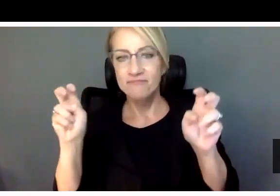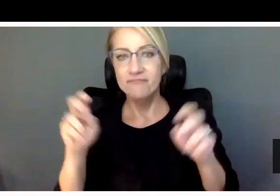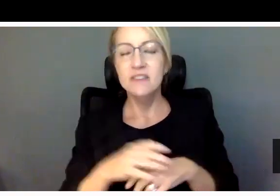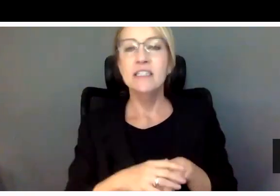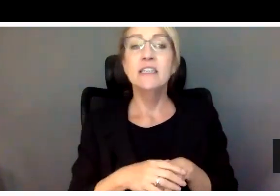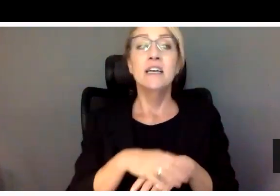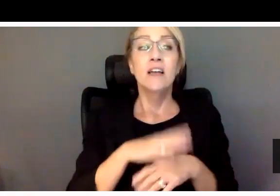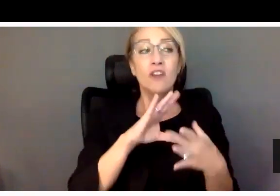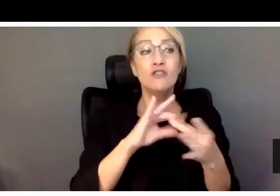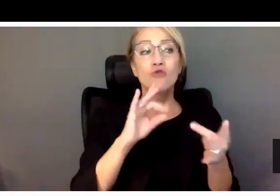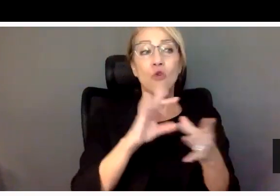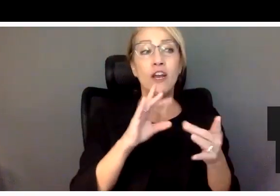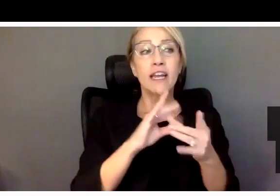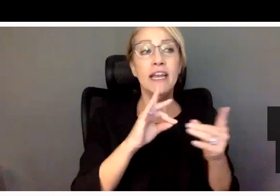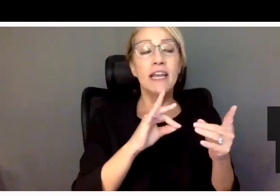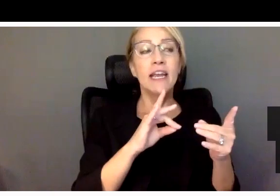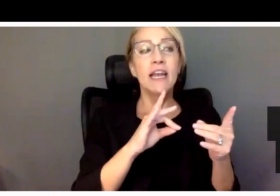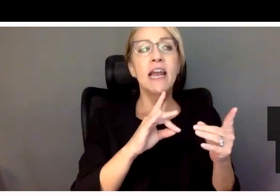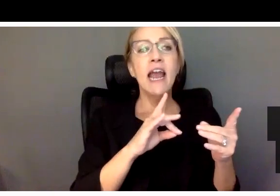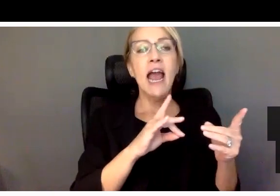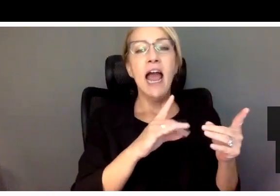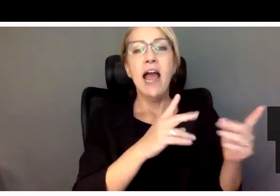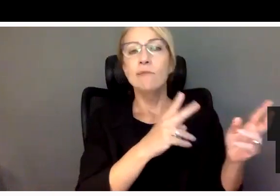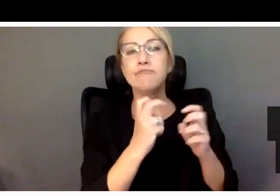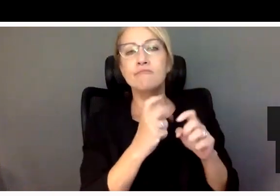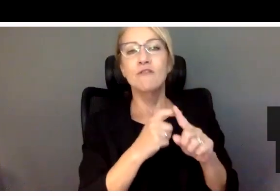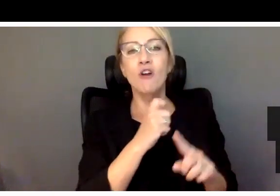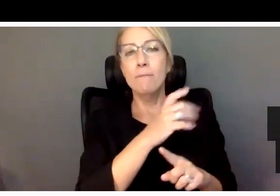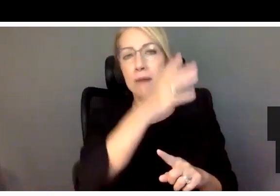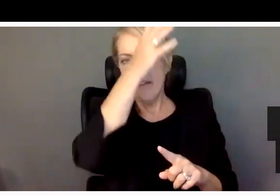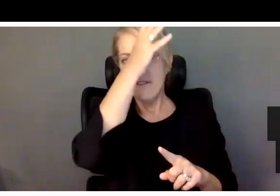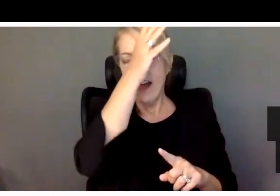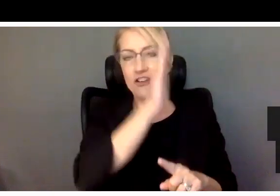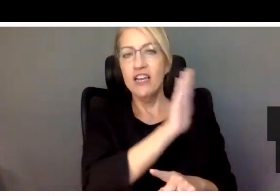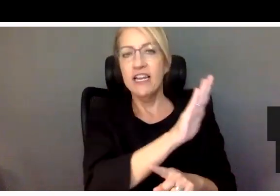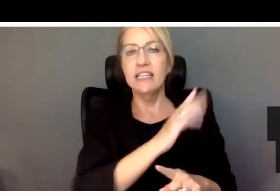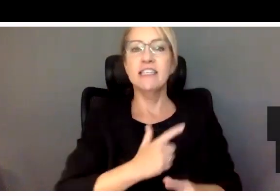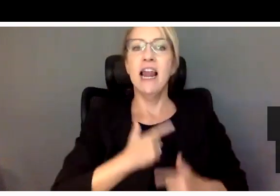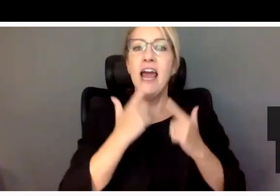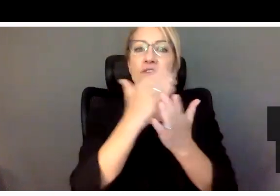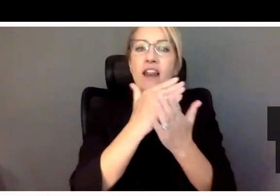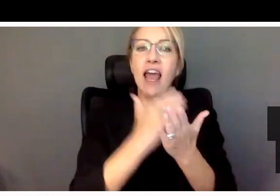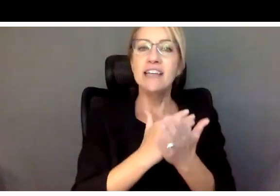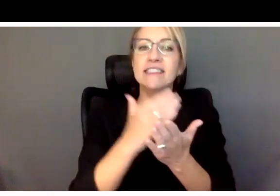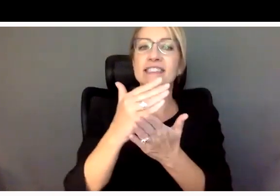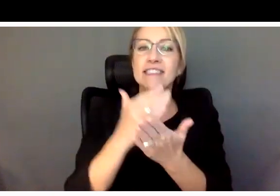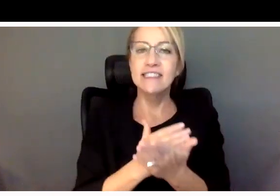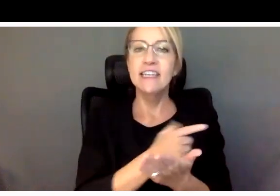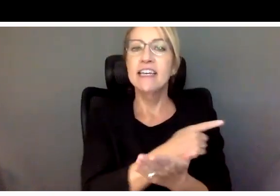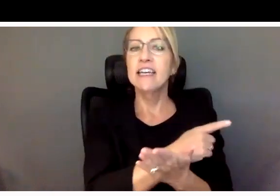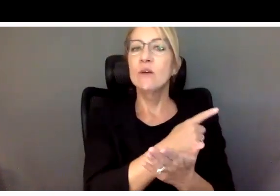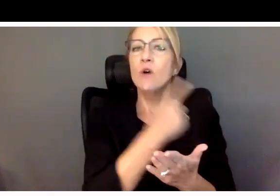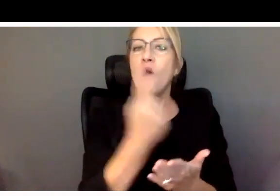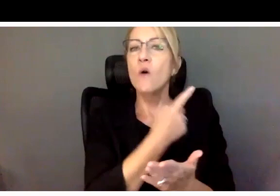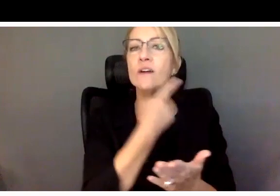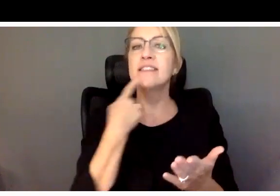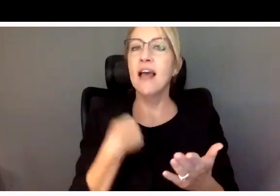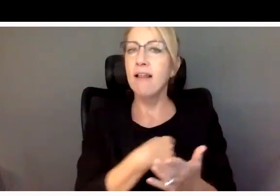teach us life lessons. He would tell us endless stories of his childhood in New